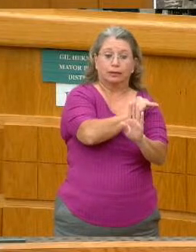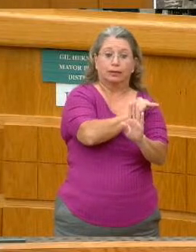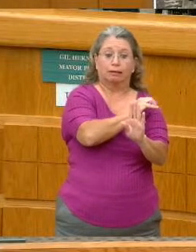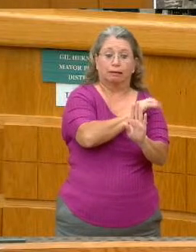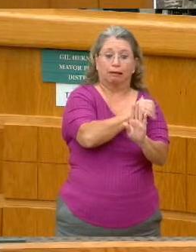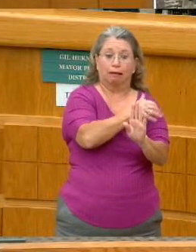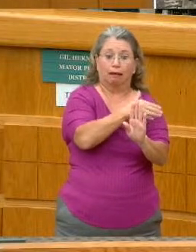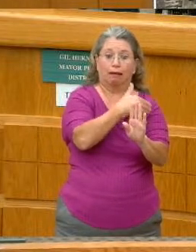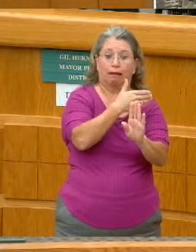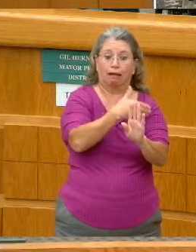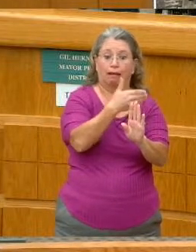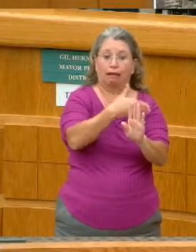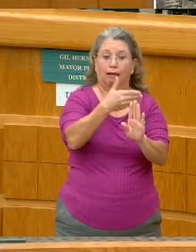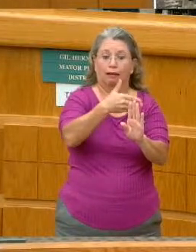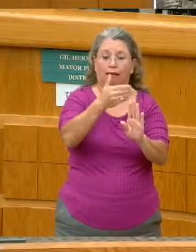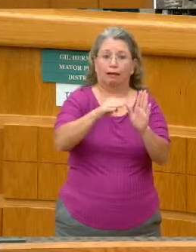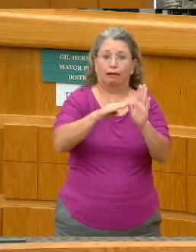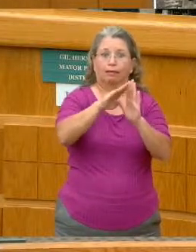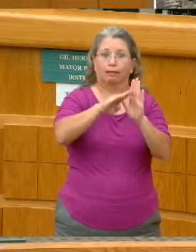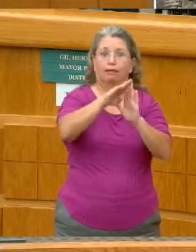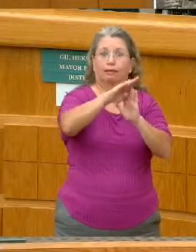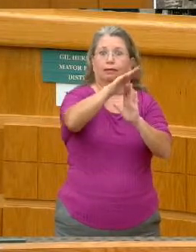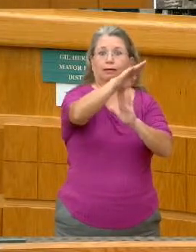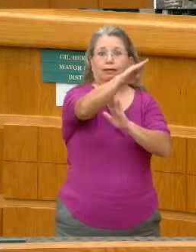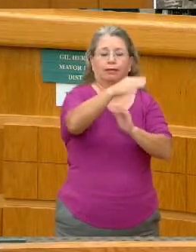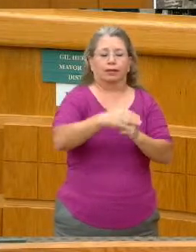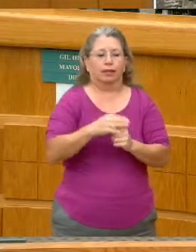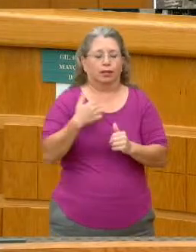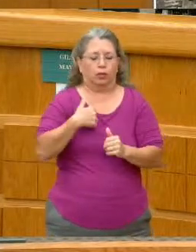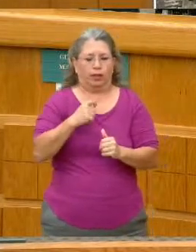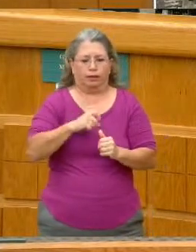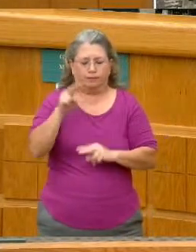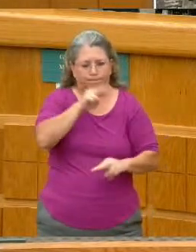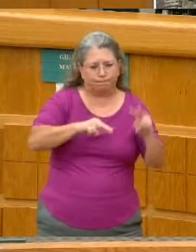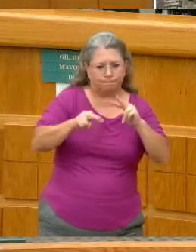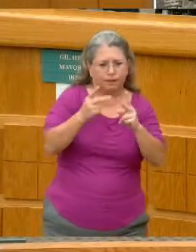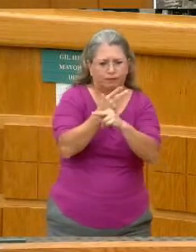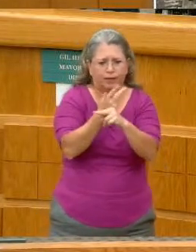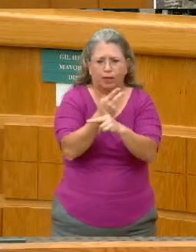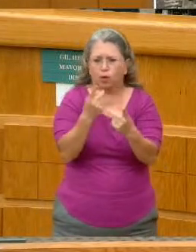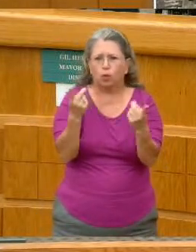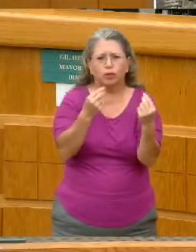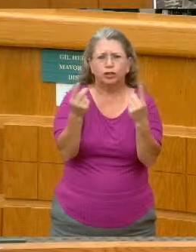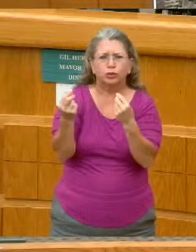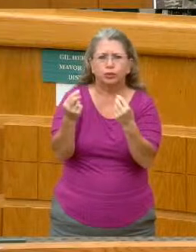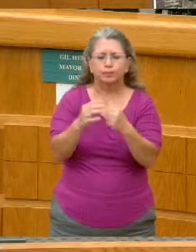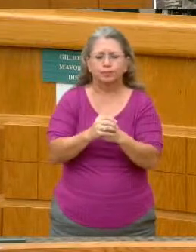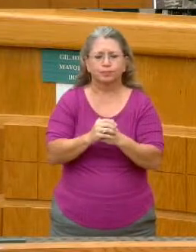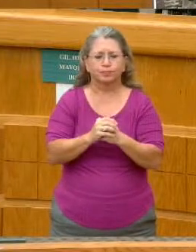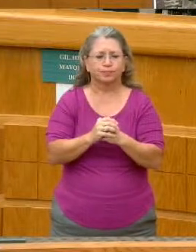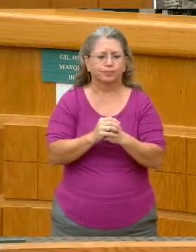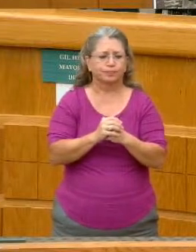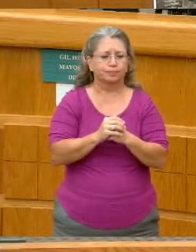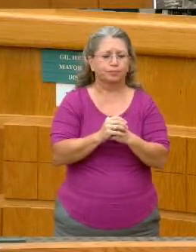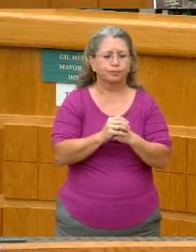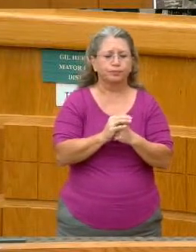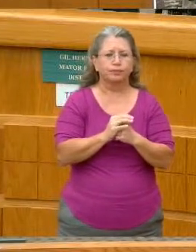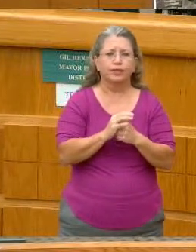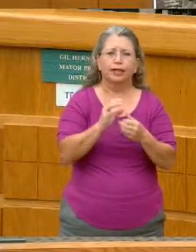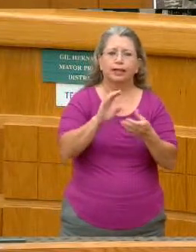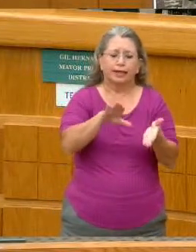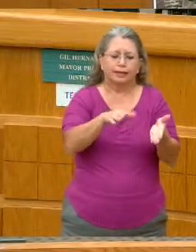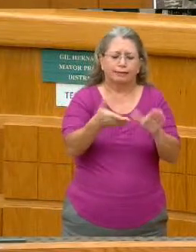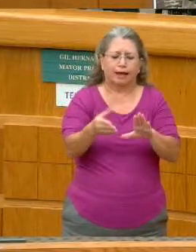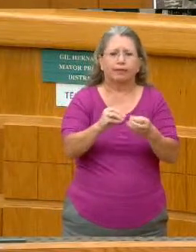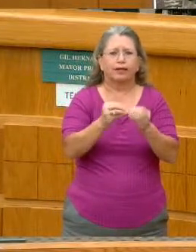to find out what we could do in our toolbox. And our deaths, which often lagged infections, continued to